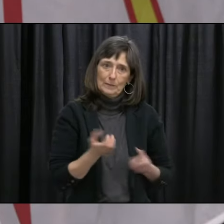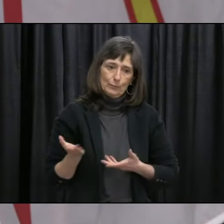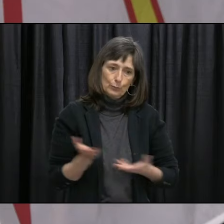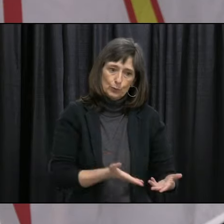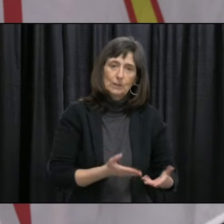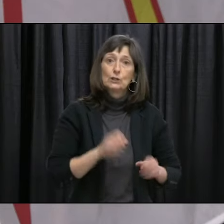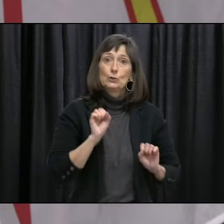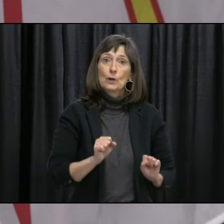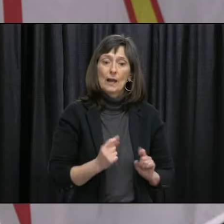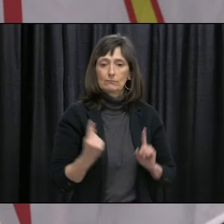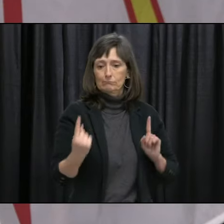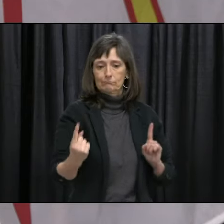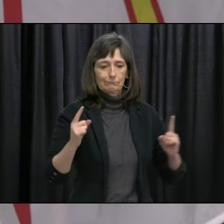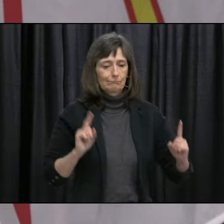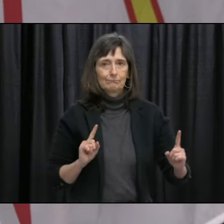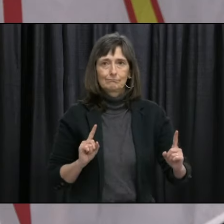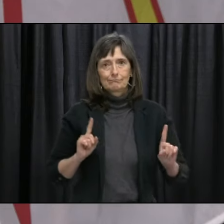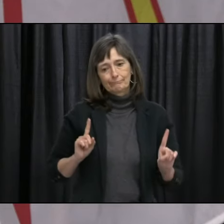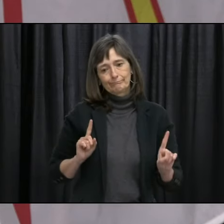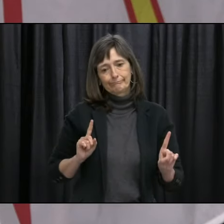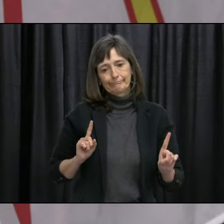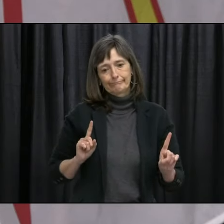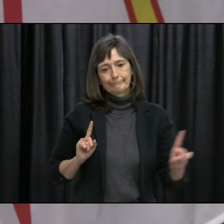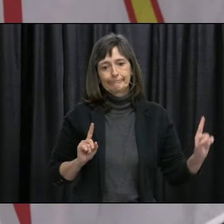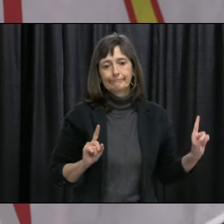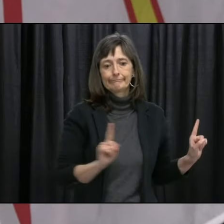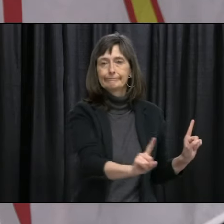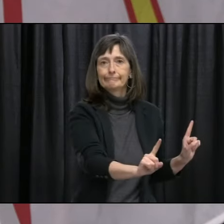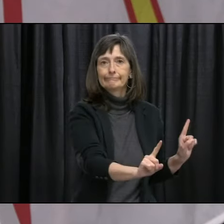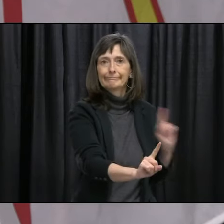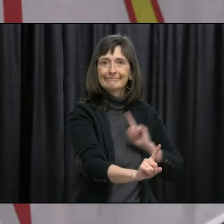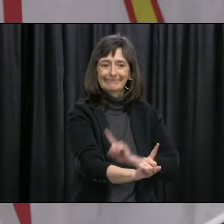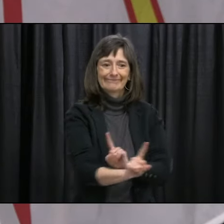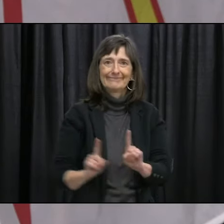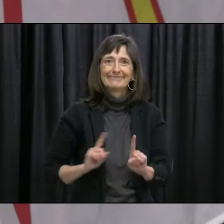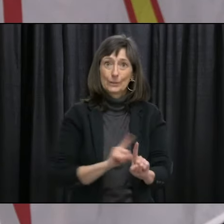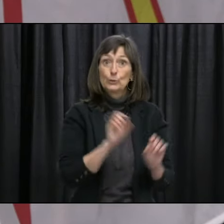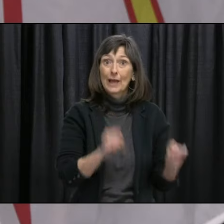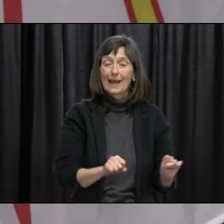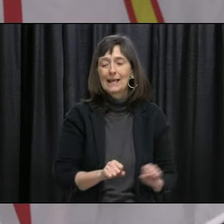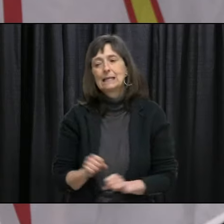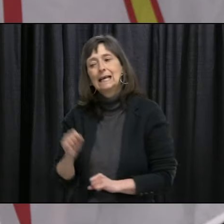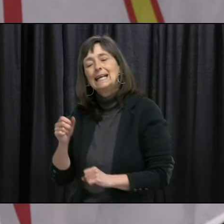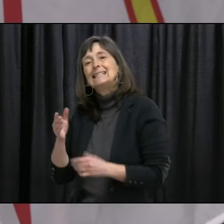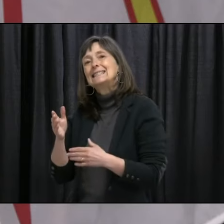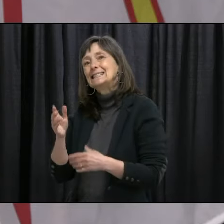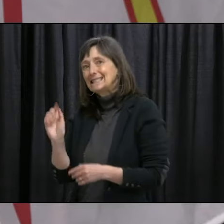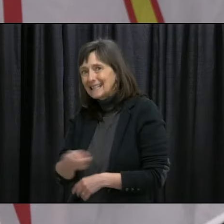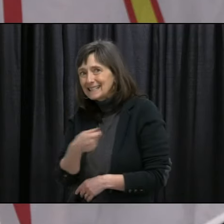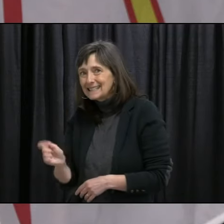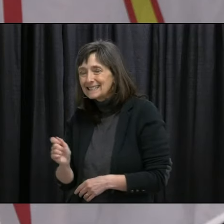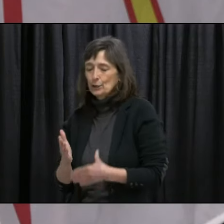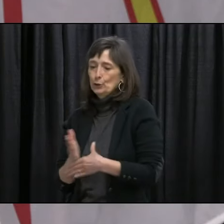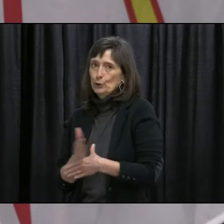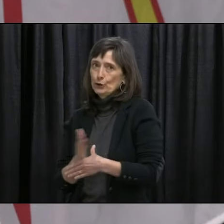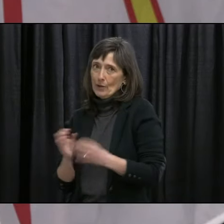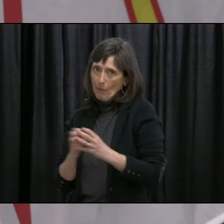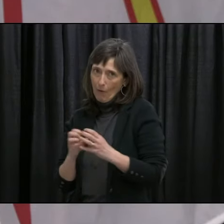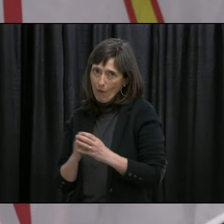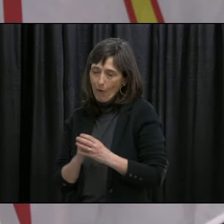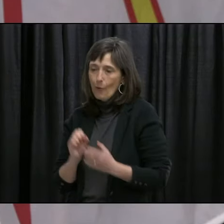stay separated. With tennis. There is some sharing of equipment and certainly the ball. So there is a little bit